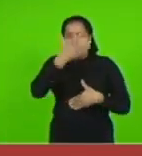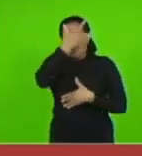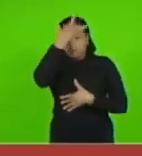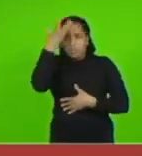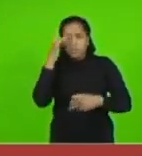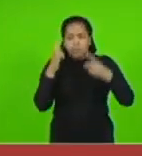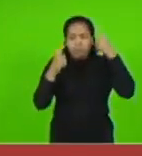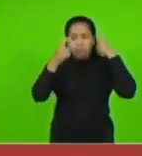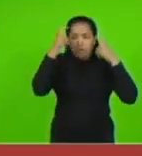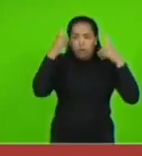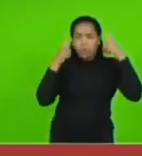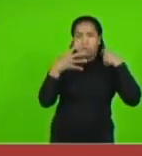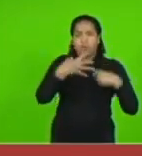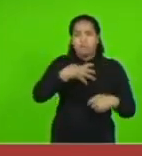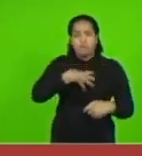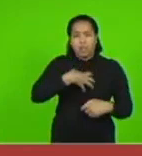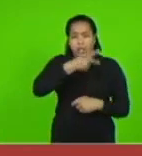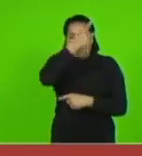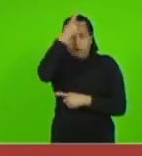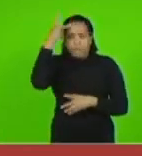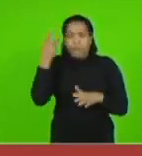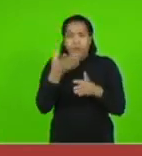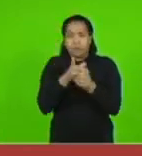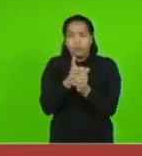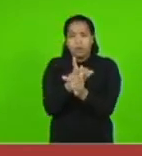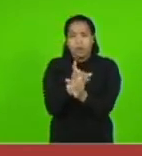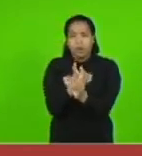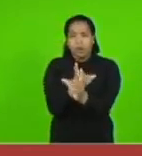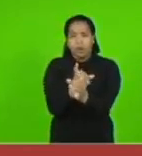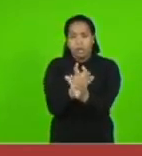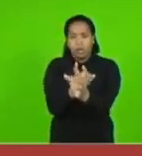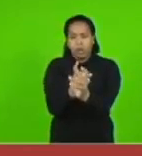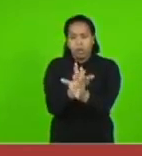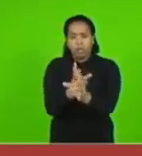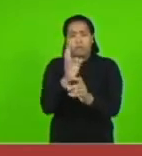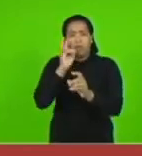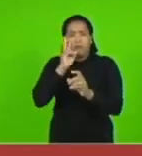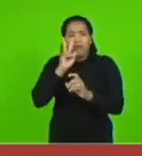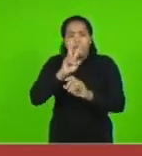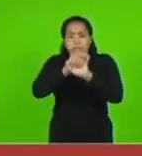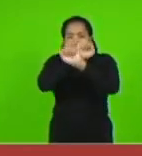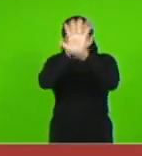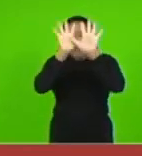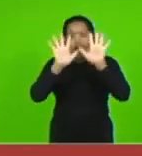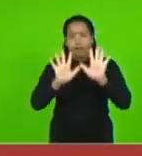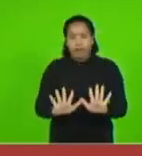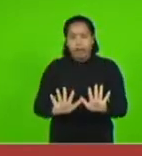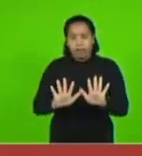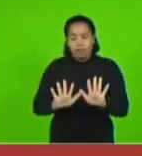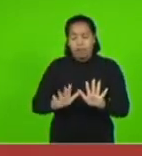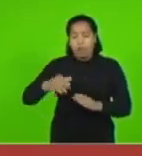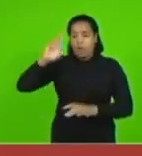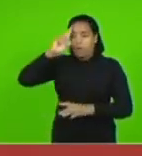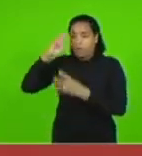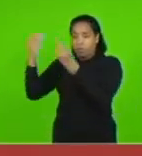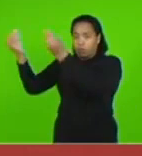those that are worried, those that have the doctrine. We're going to see